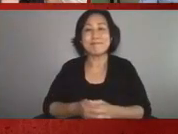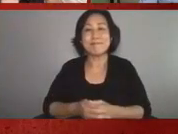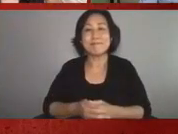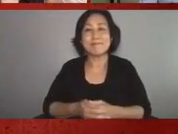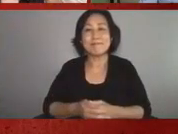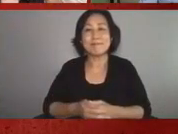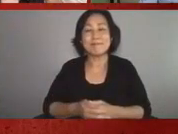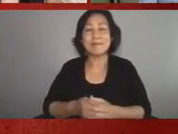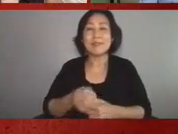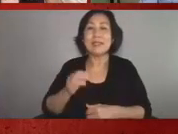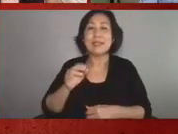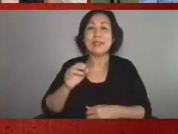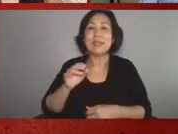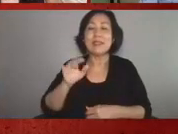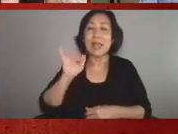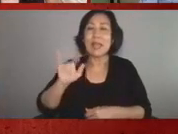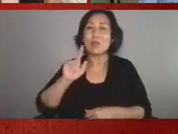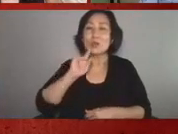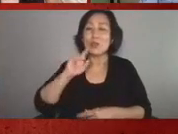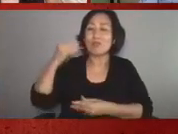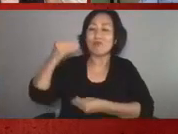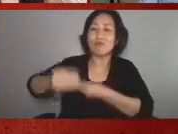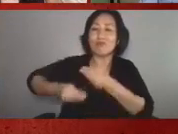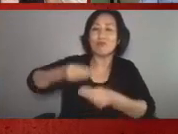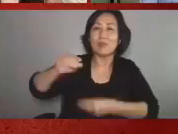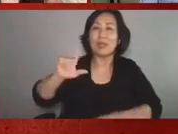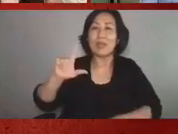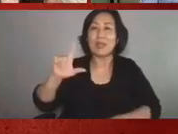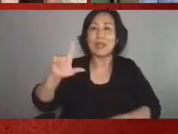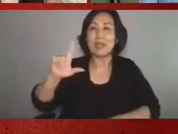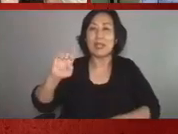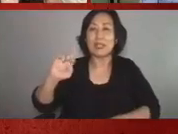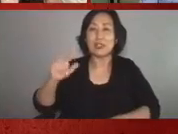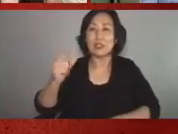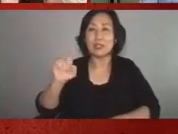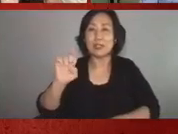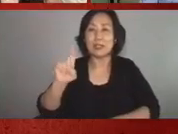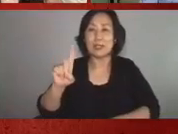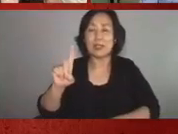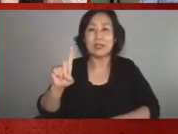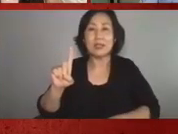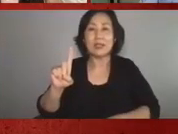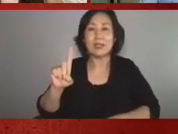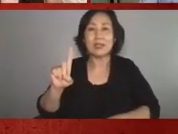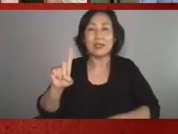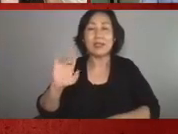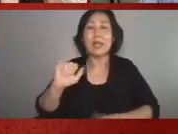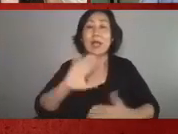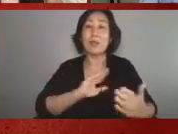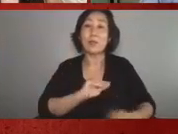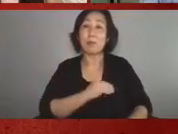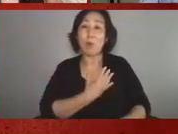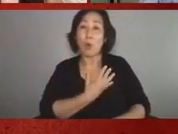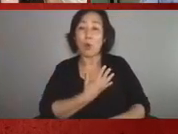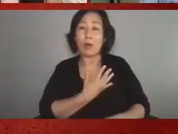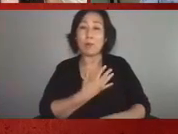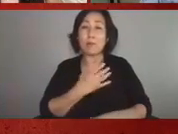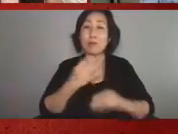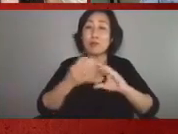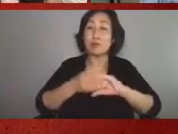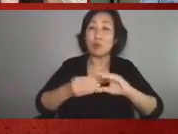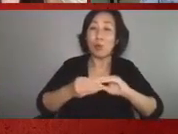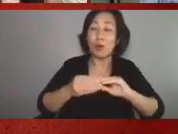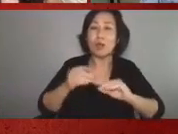that it's a legend, that the poem is that the folklore is over 1,000 years